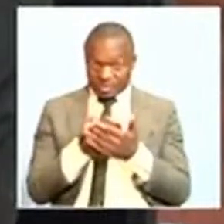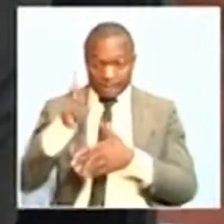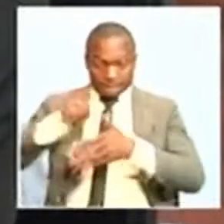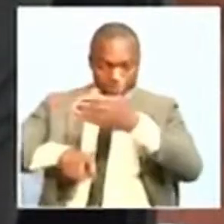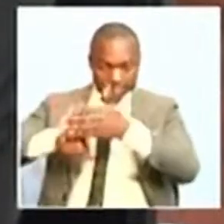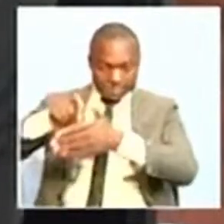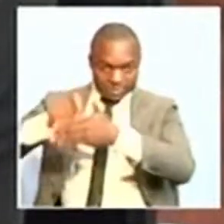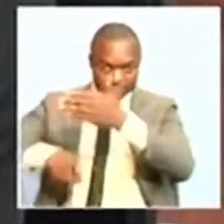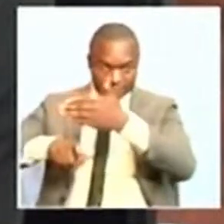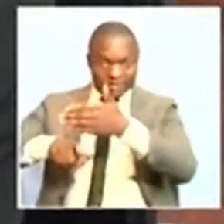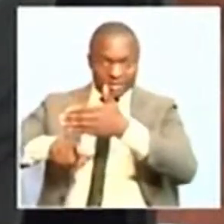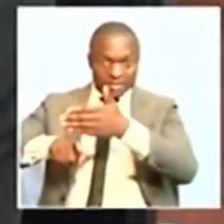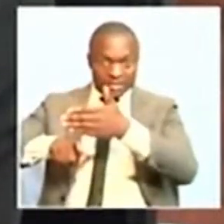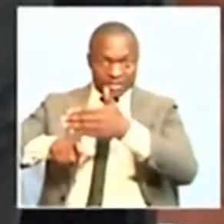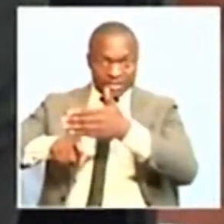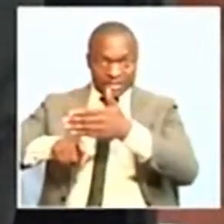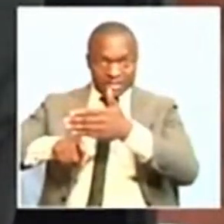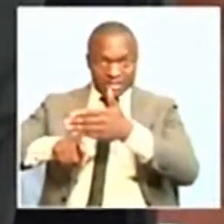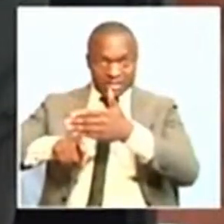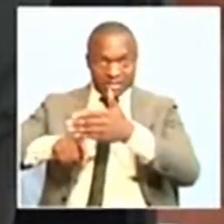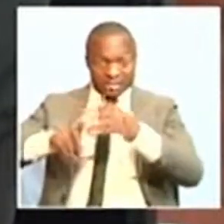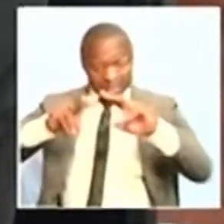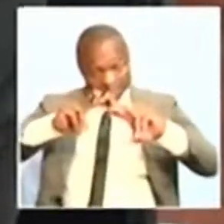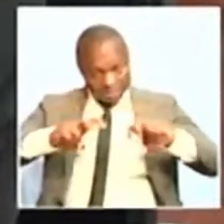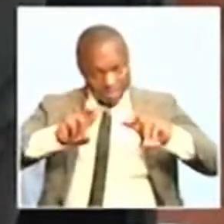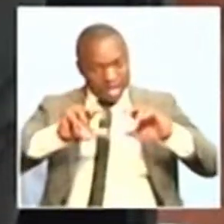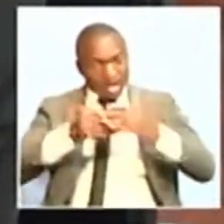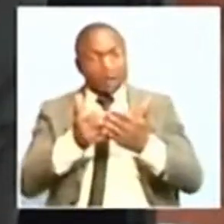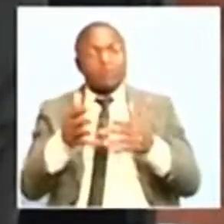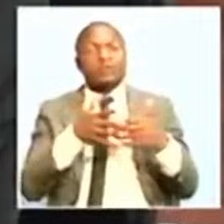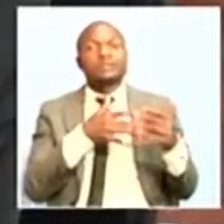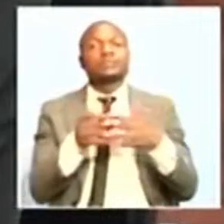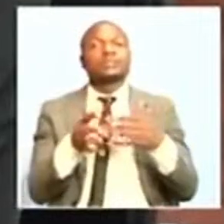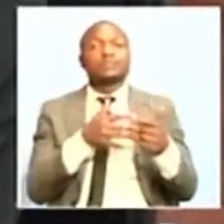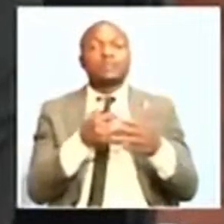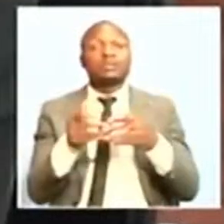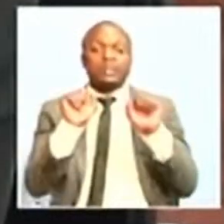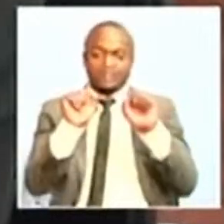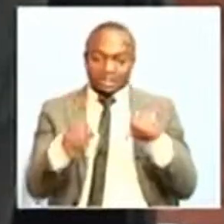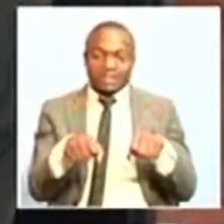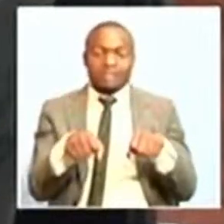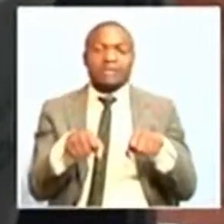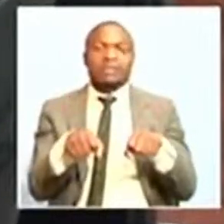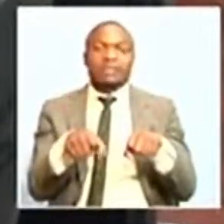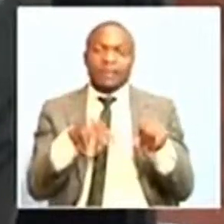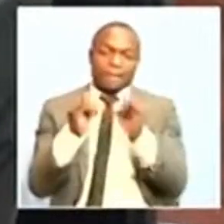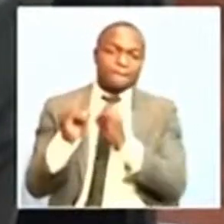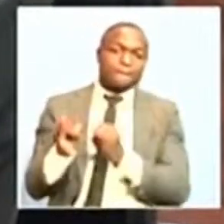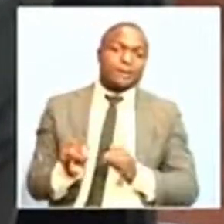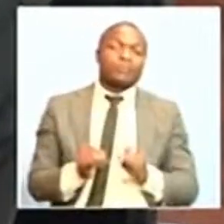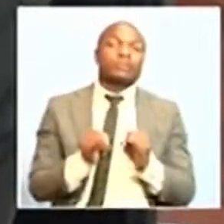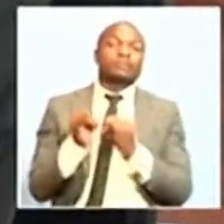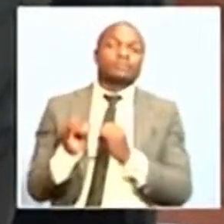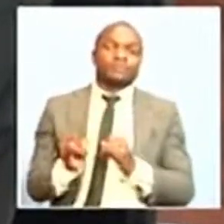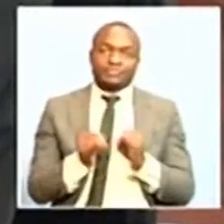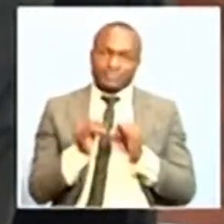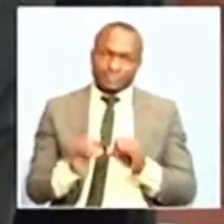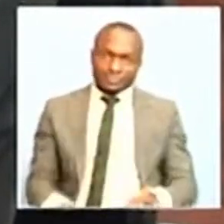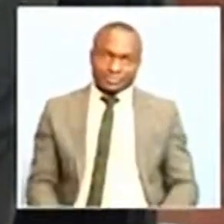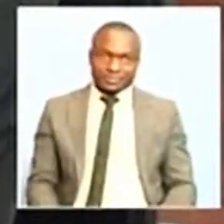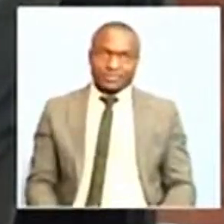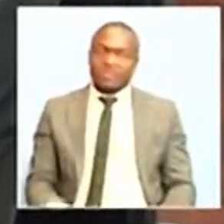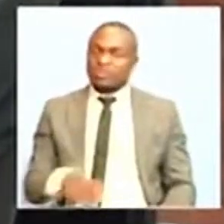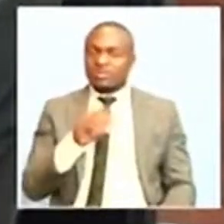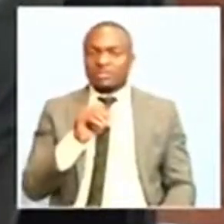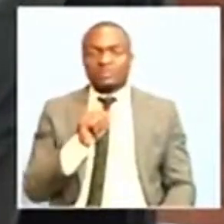tax is measured based on how easy it can be implemented. So